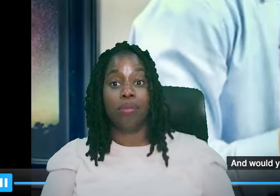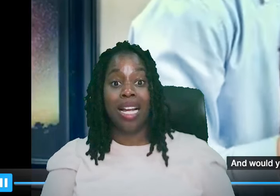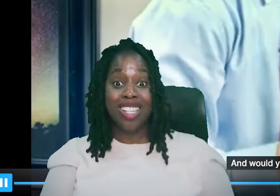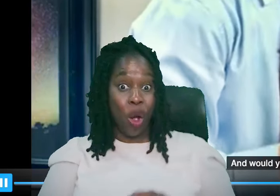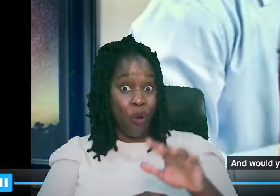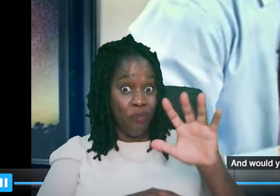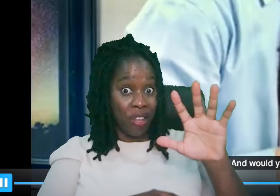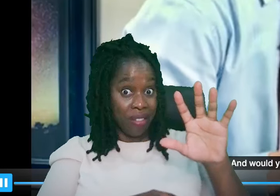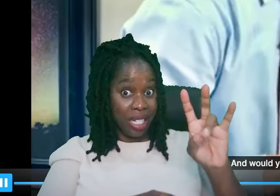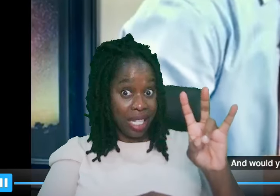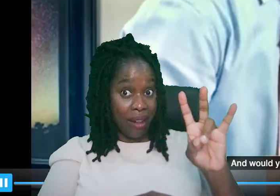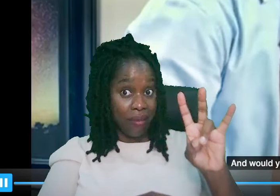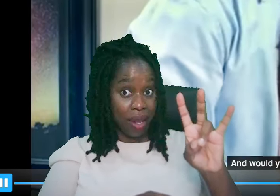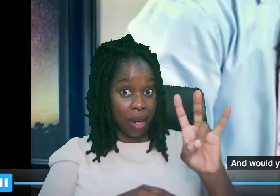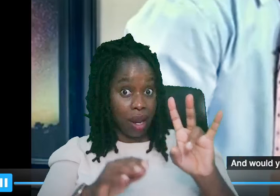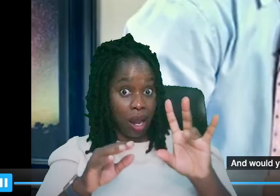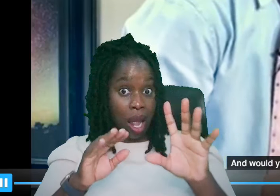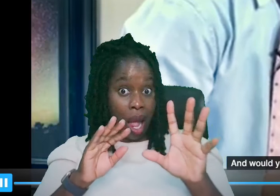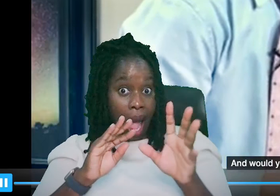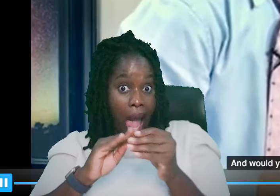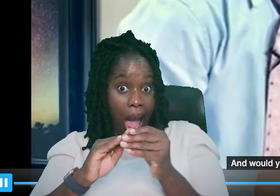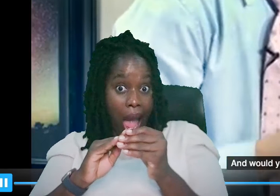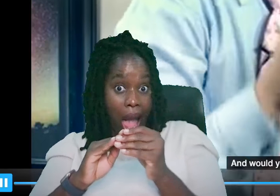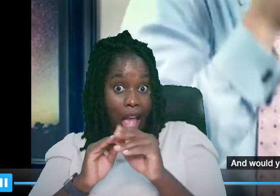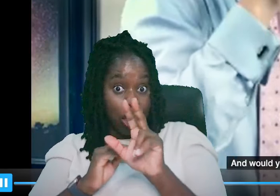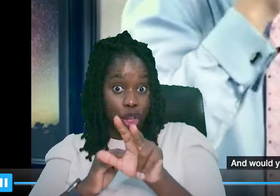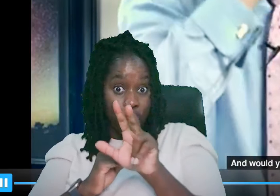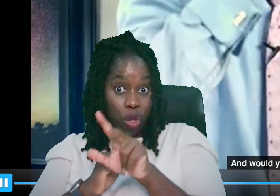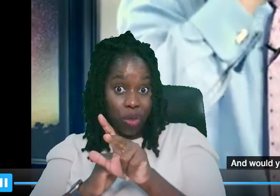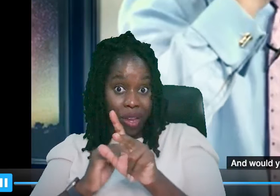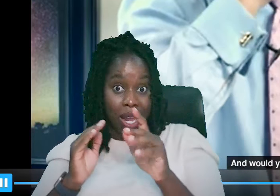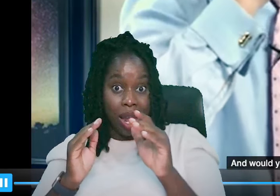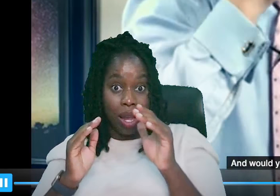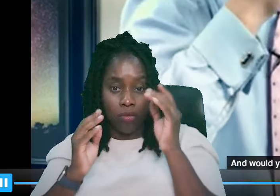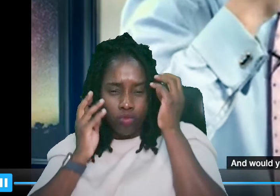57 degrees and 33 degrees